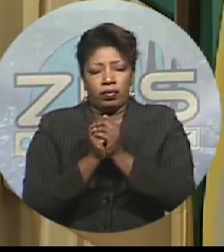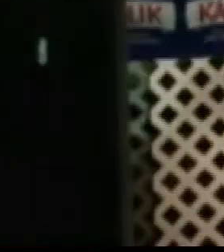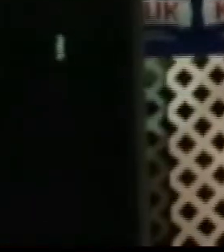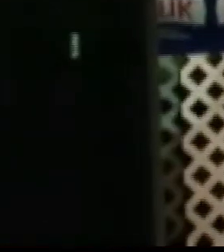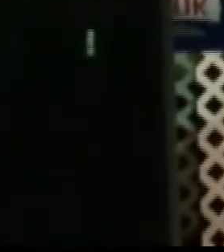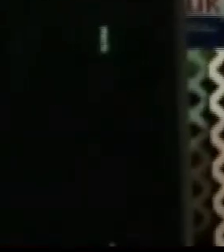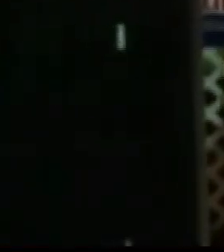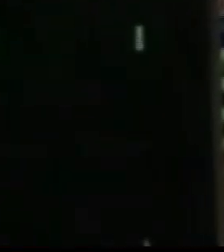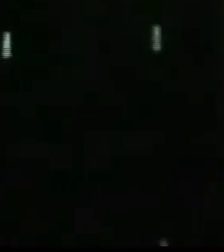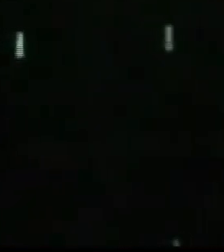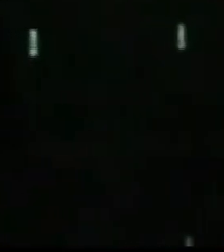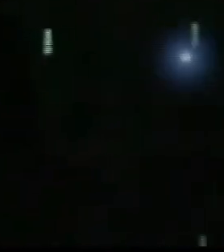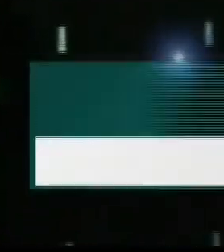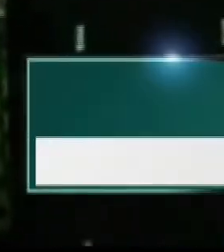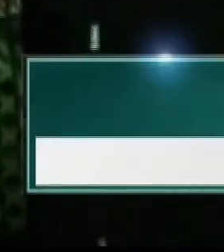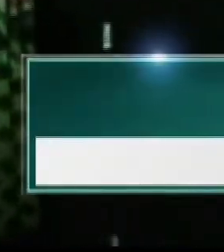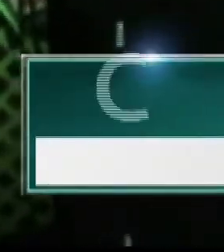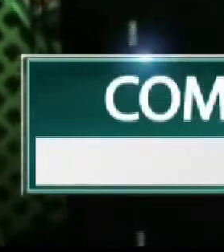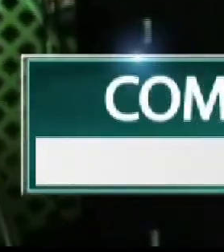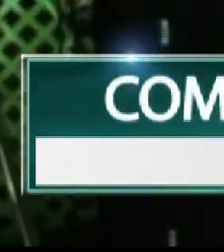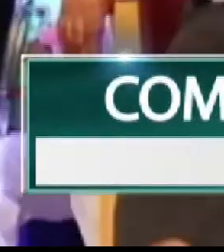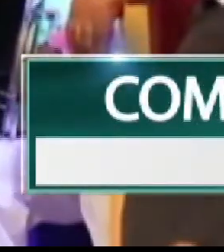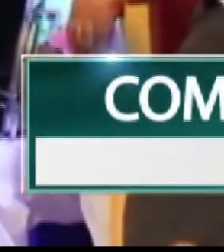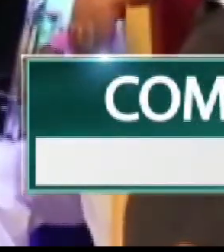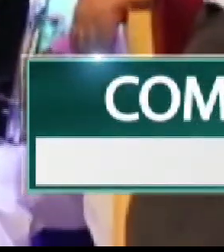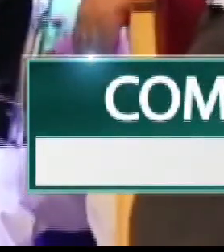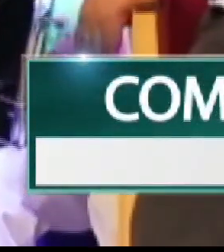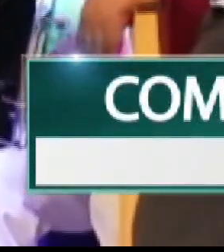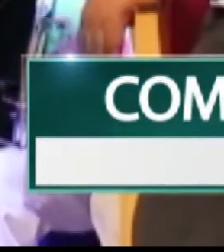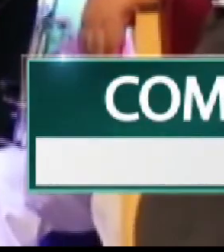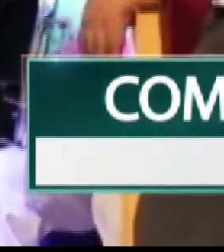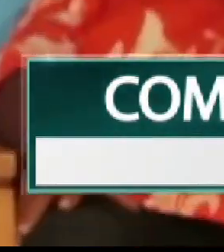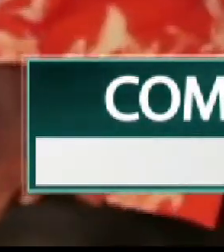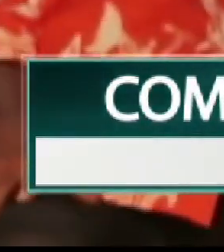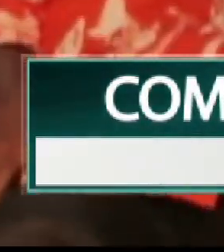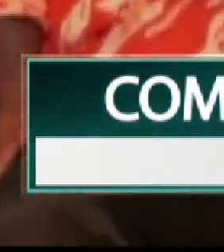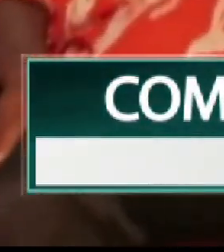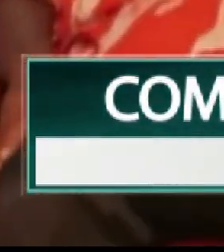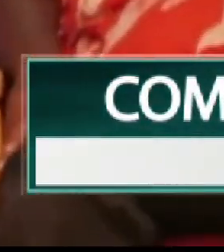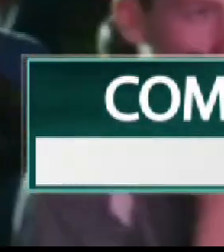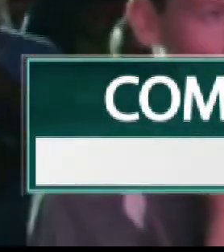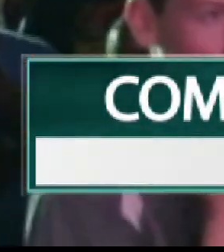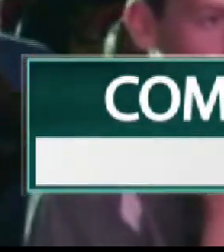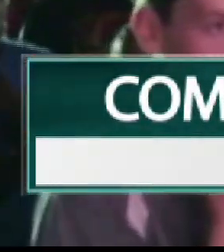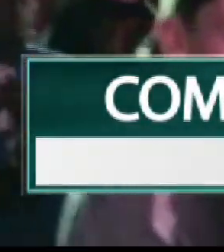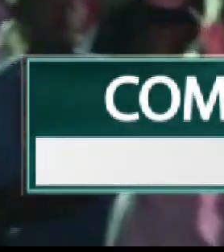News. And still to come, there was hardly any standing room at the closing ceremony of